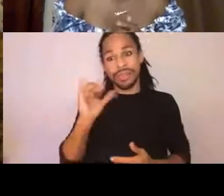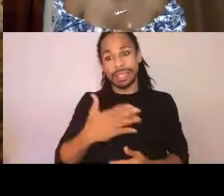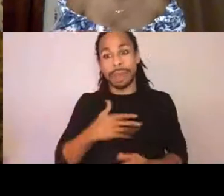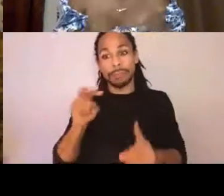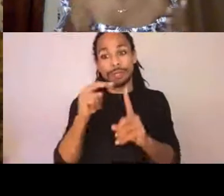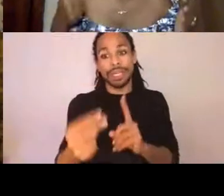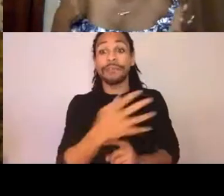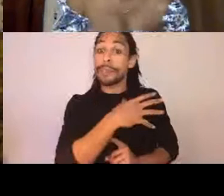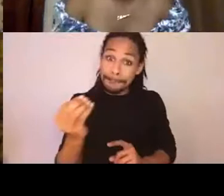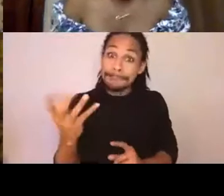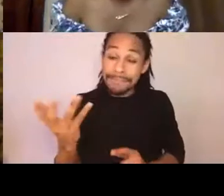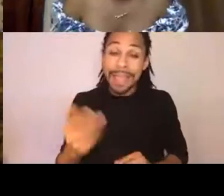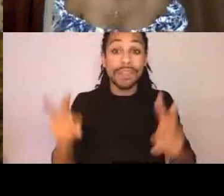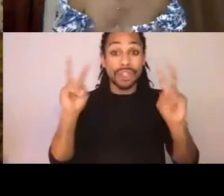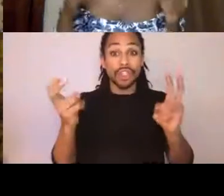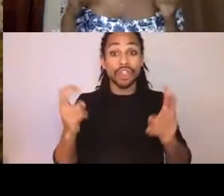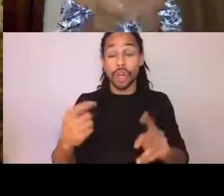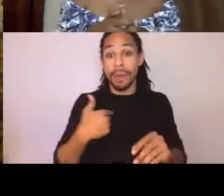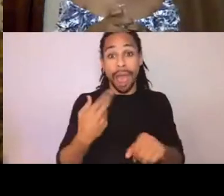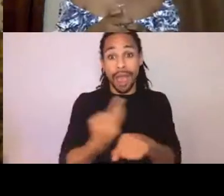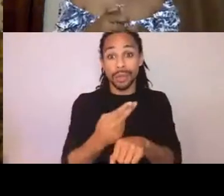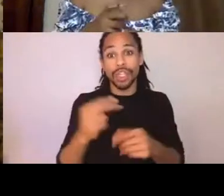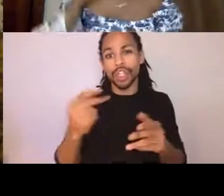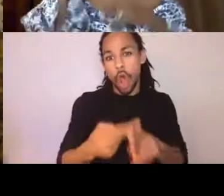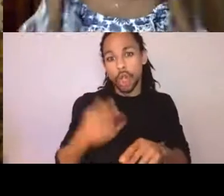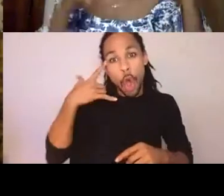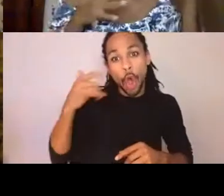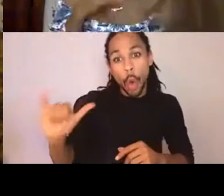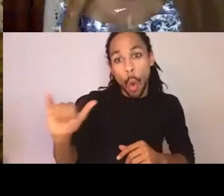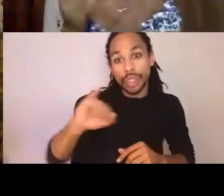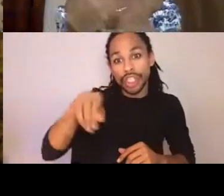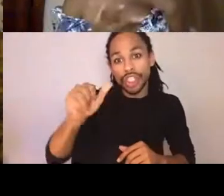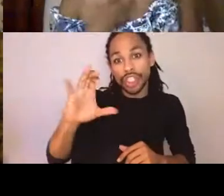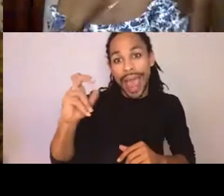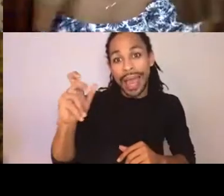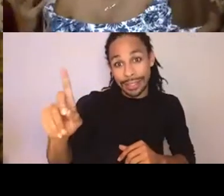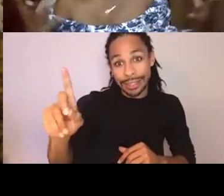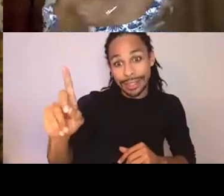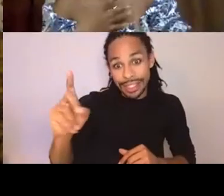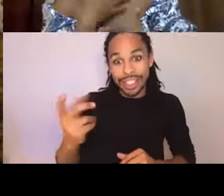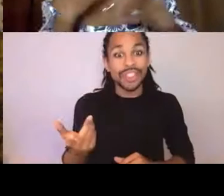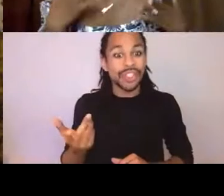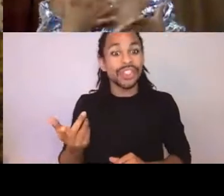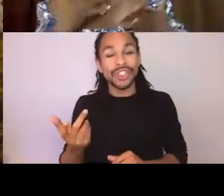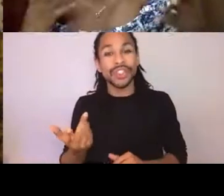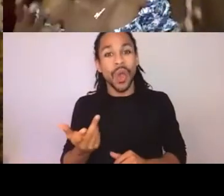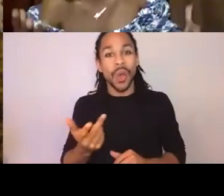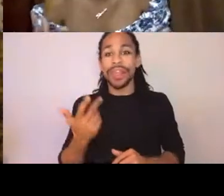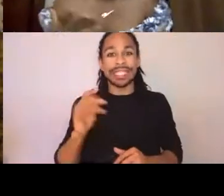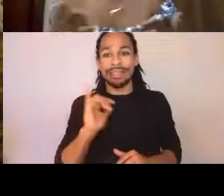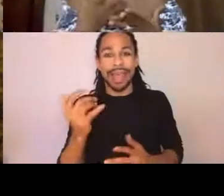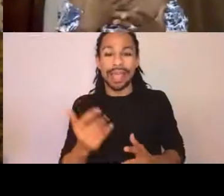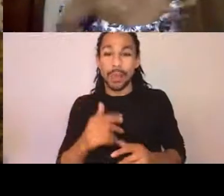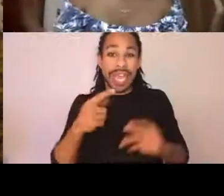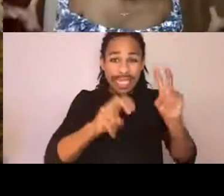that I use all the time, it's called goaljacked. I think some of the interrogating of terms till there is no life left